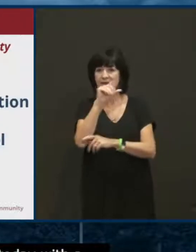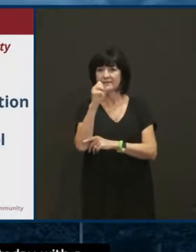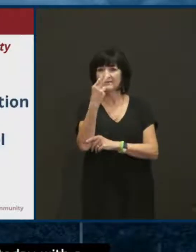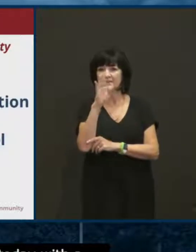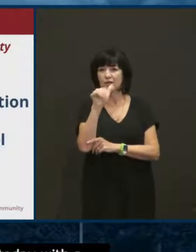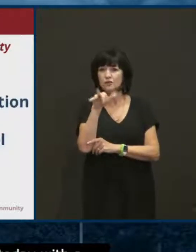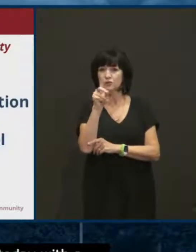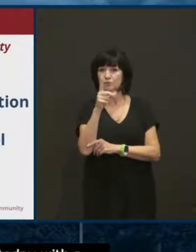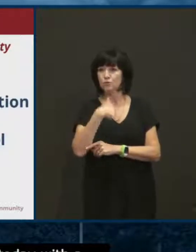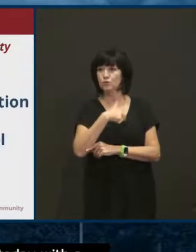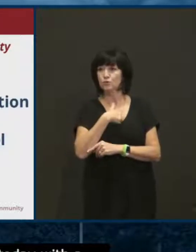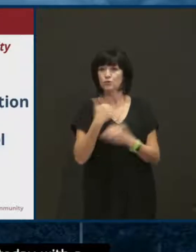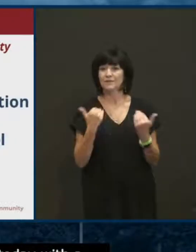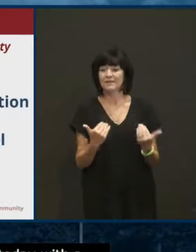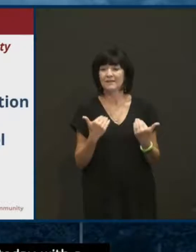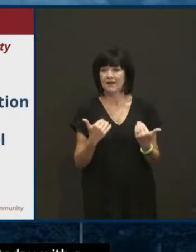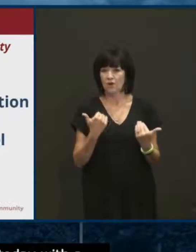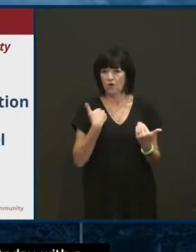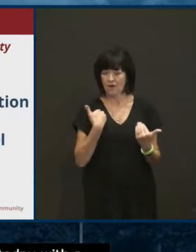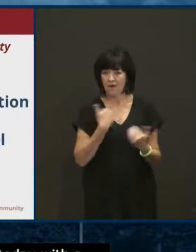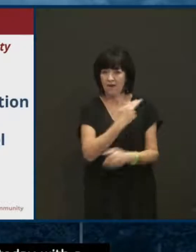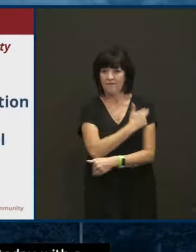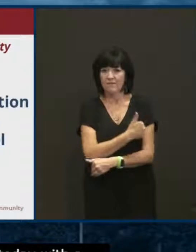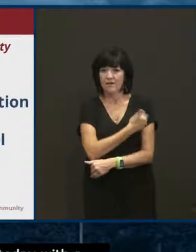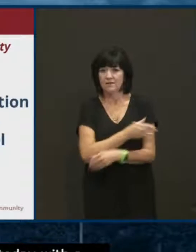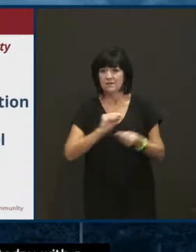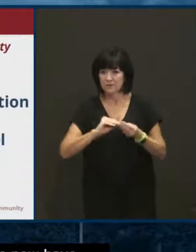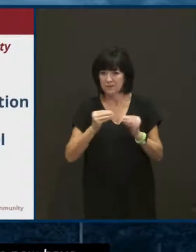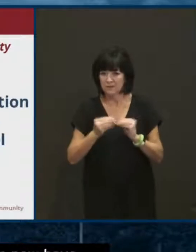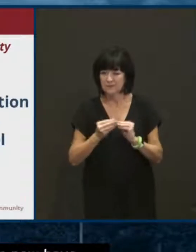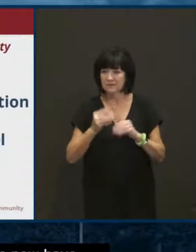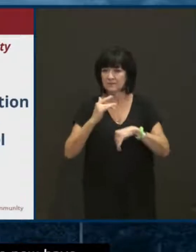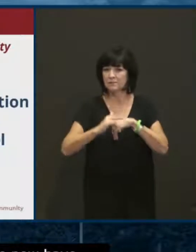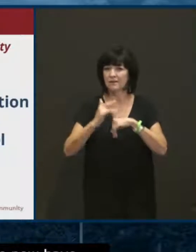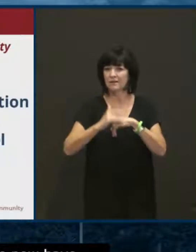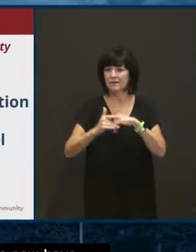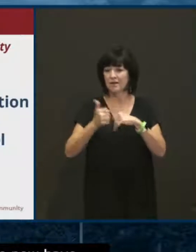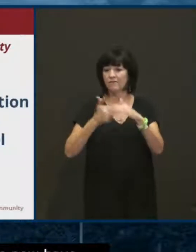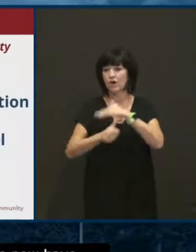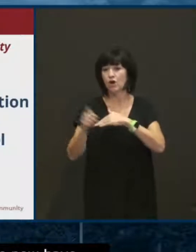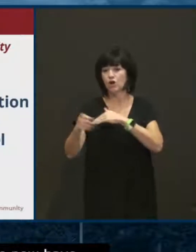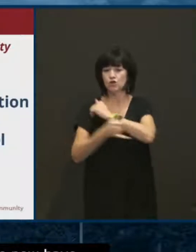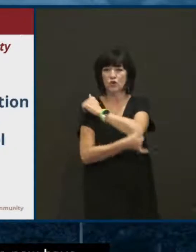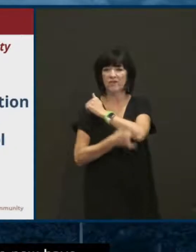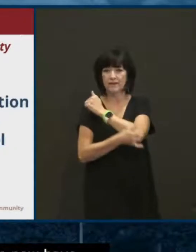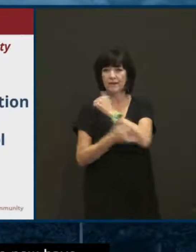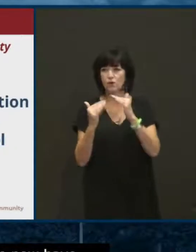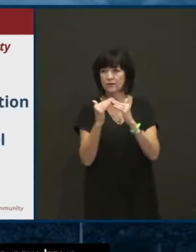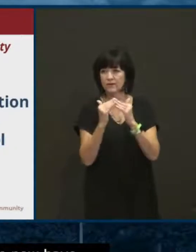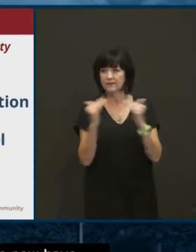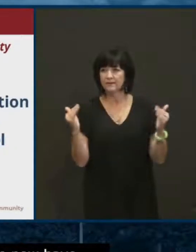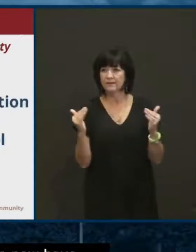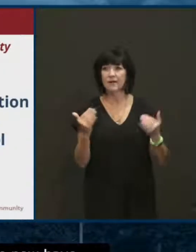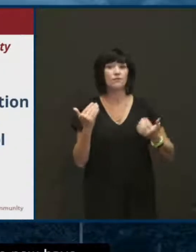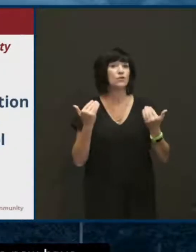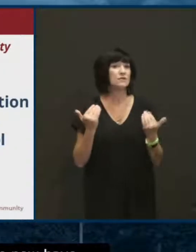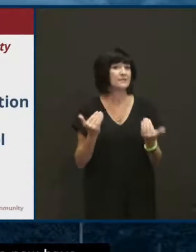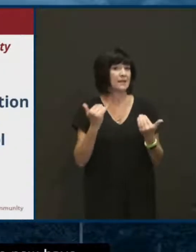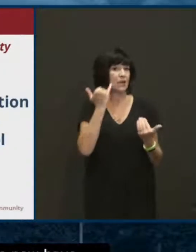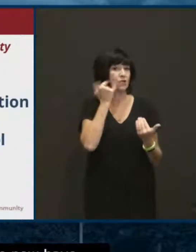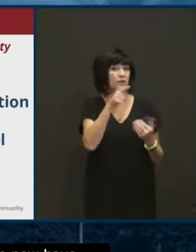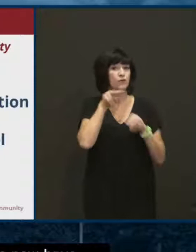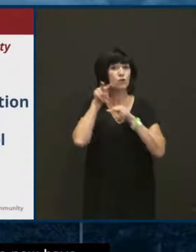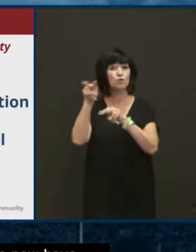now hospitalization data available at the county level. So if you go into My